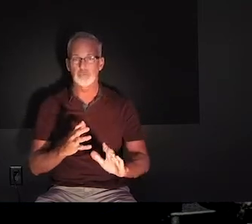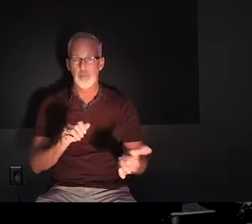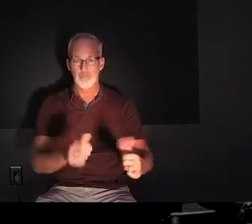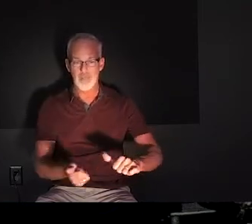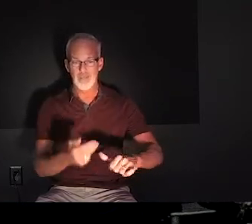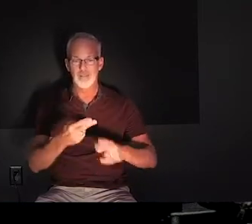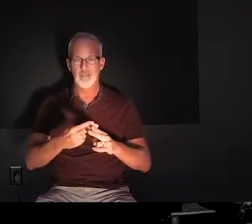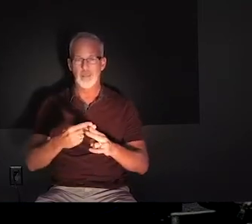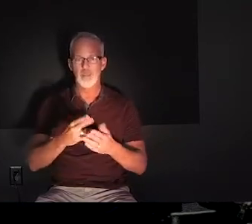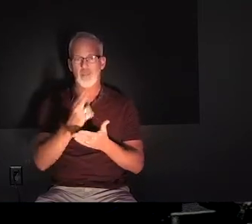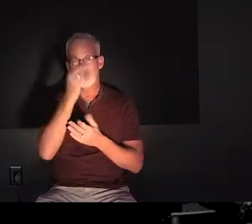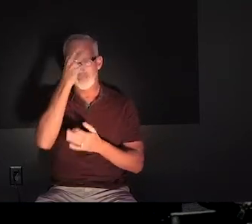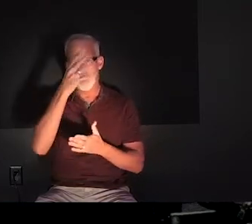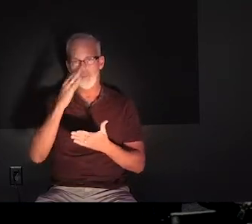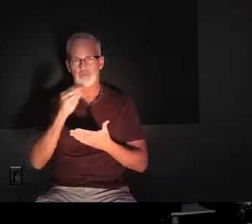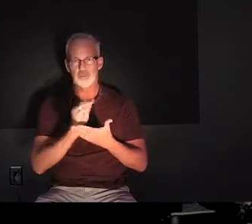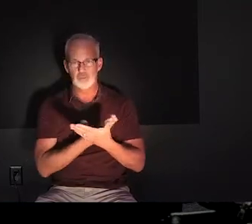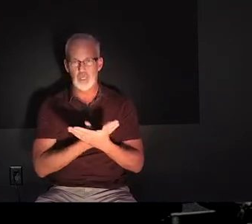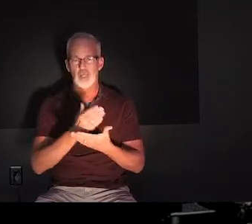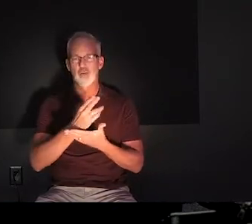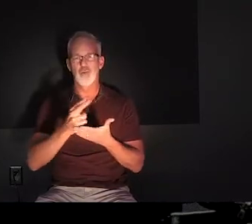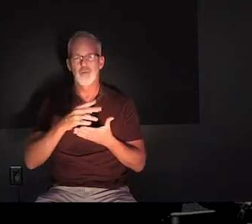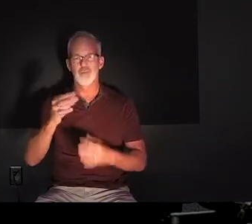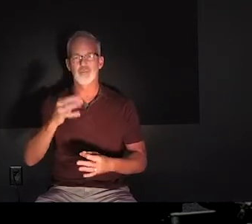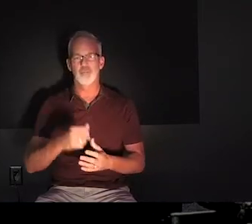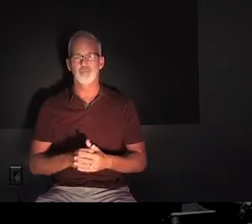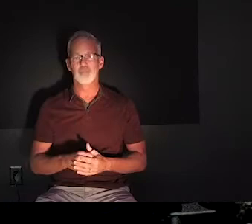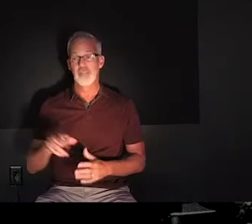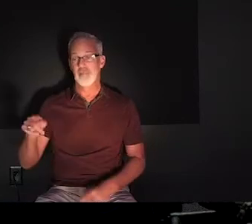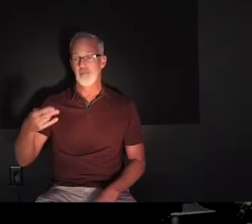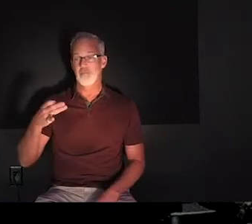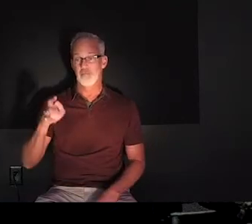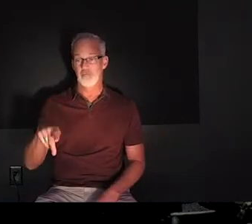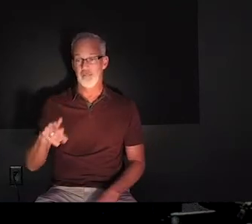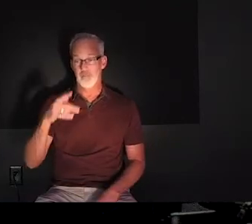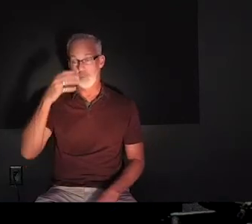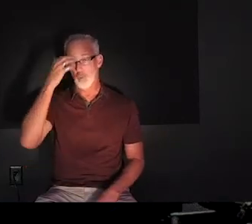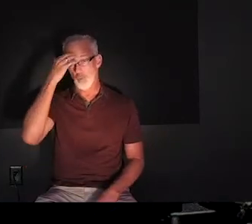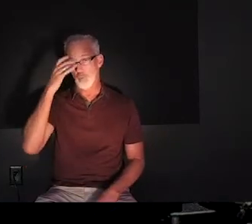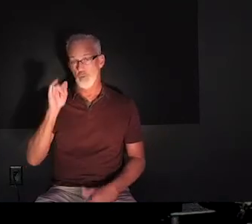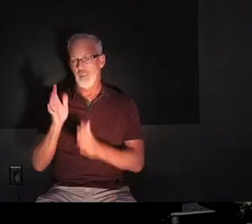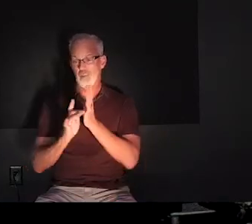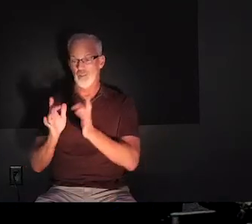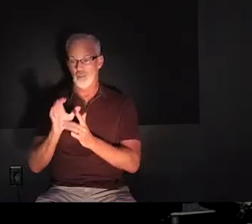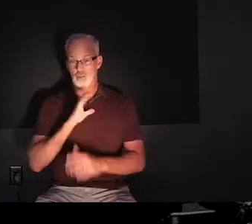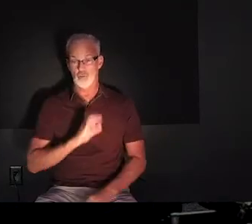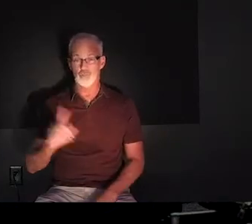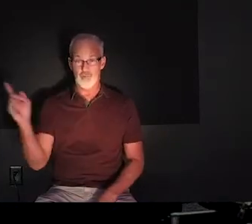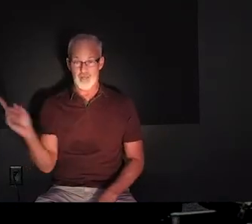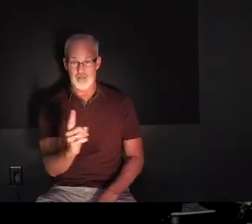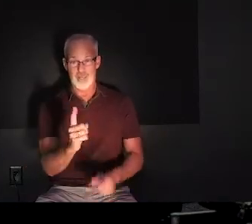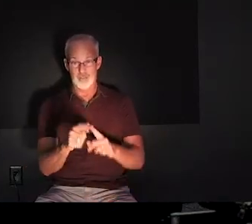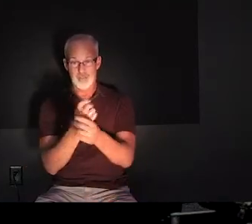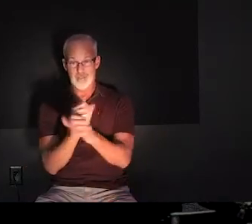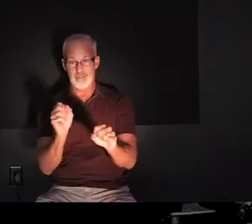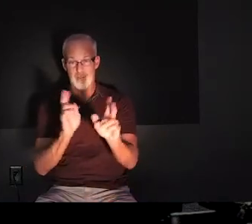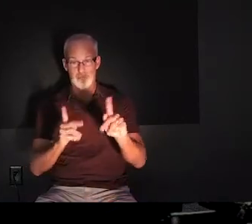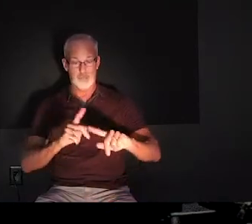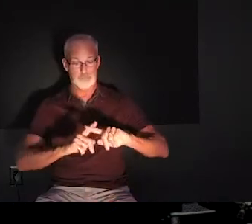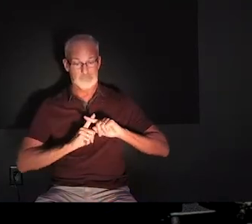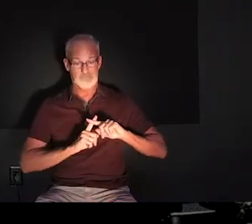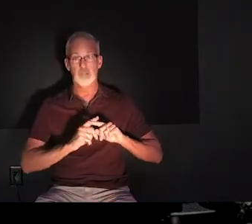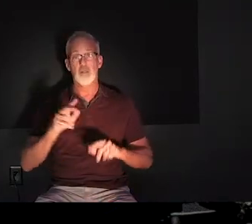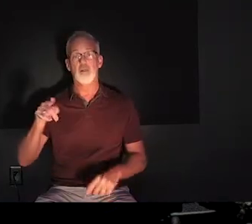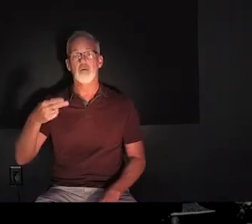the Son, and the Holy Spirit. You know what Philip knew? That Jesus Christ came to seek and to save that which was lost. You know what Philip